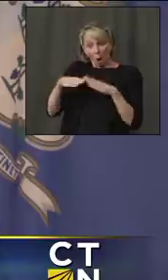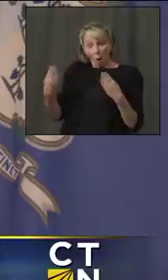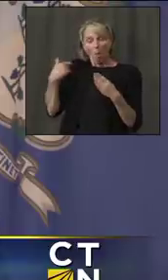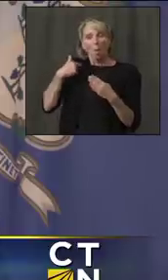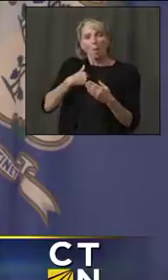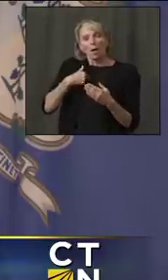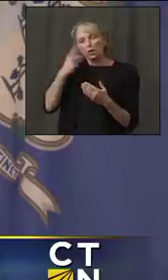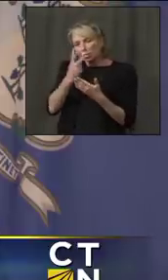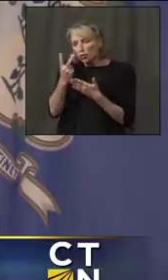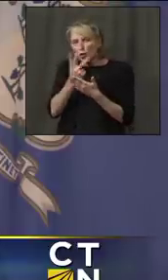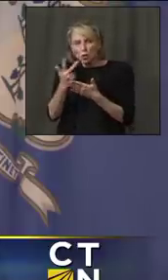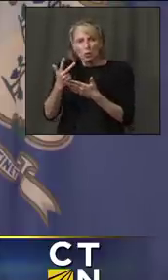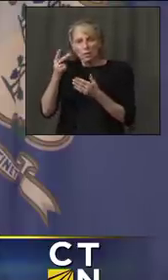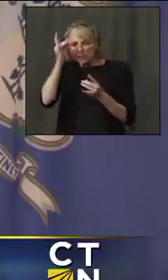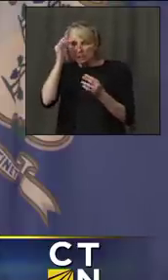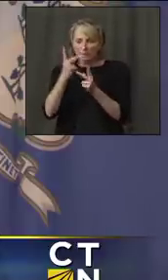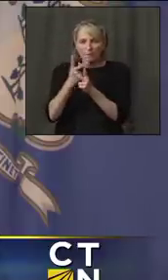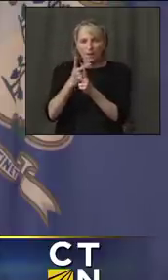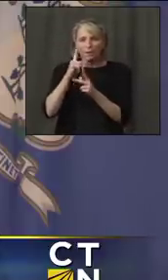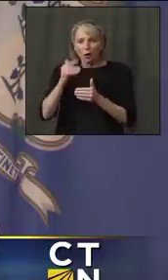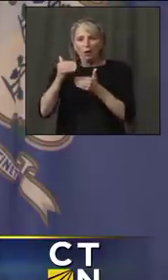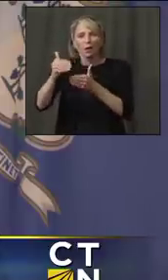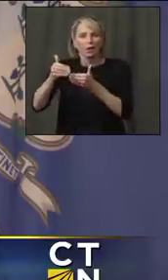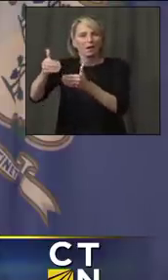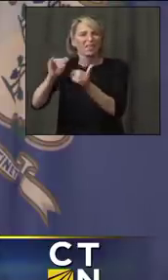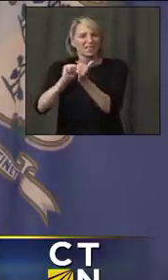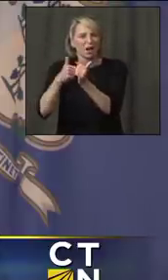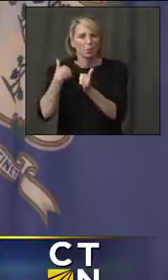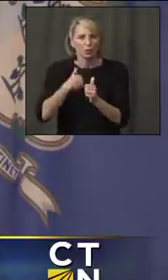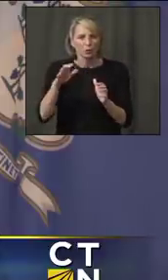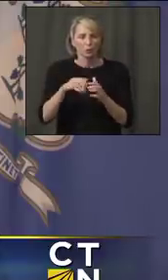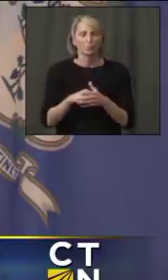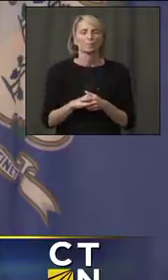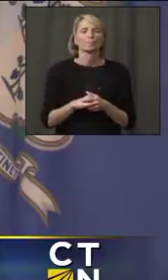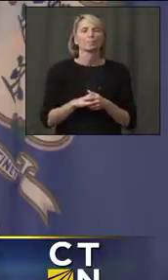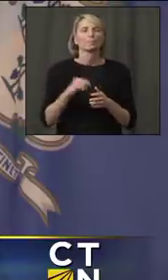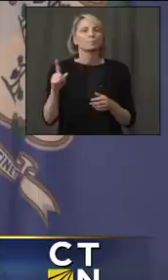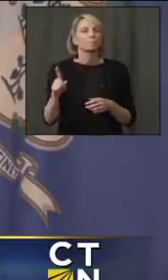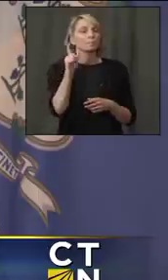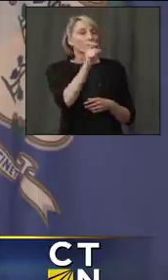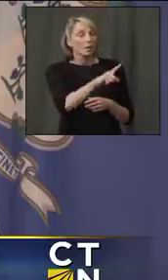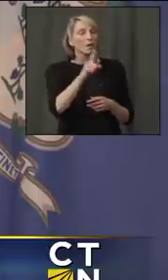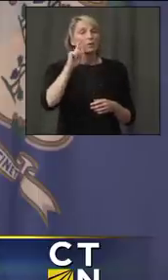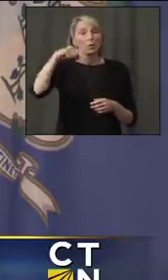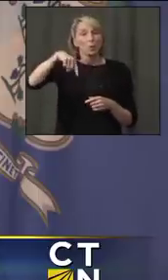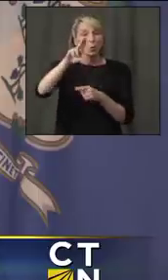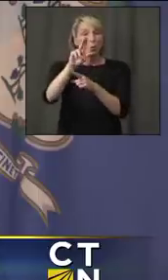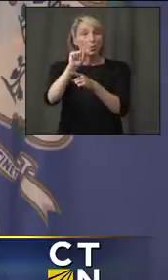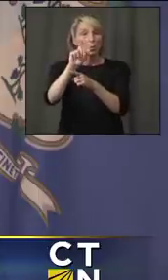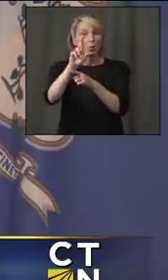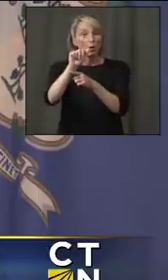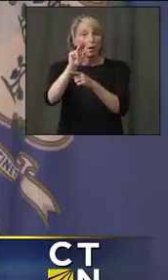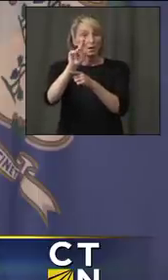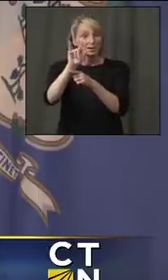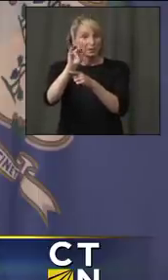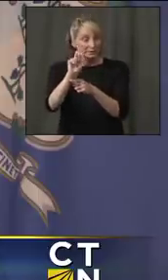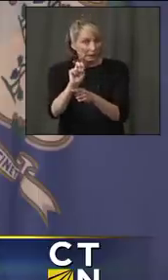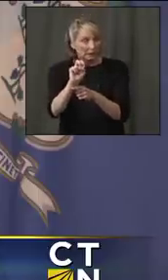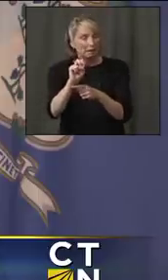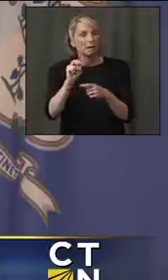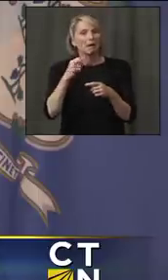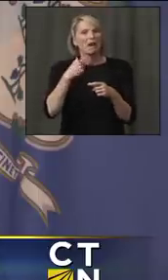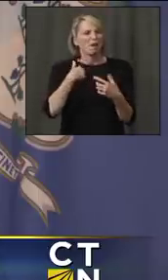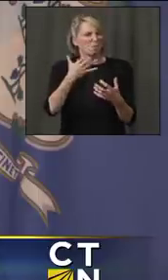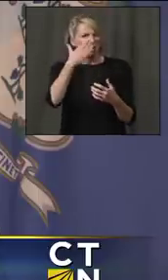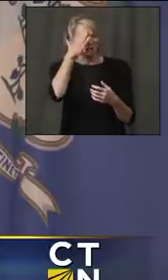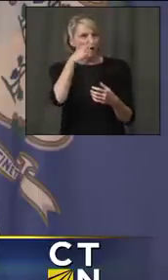weekend. And have there been any issues so far with the quarantine? Have you been able to stop large groups from coming in from out of state? Just